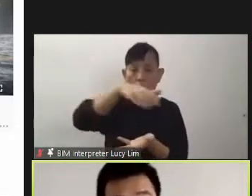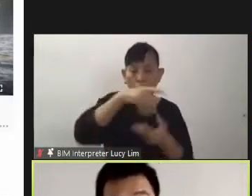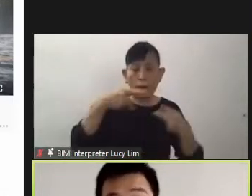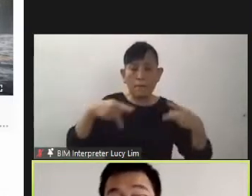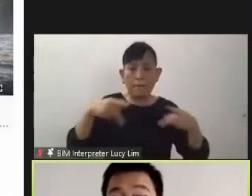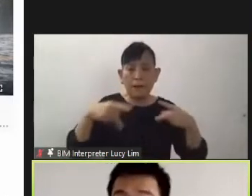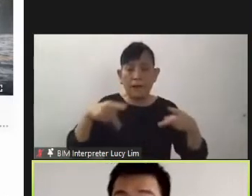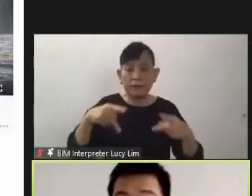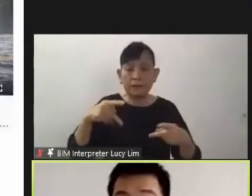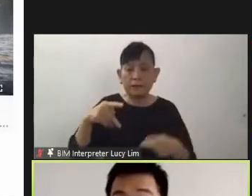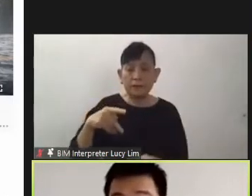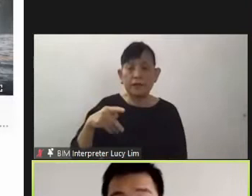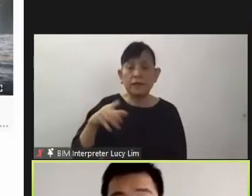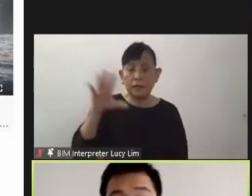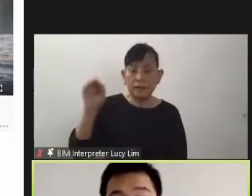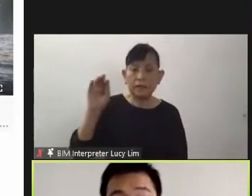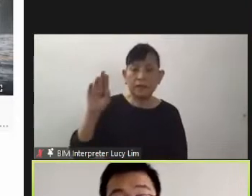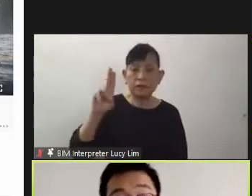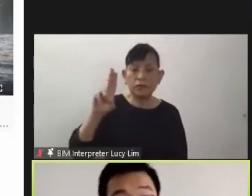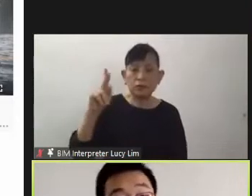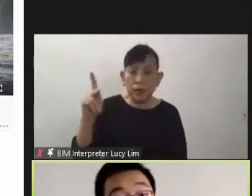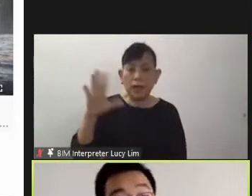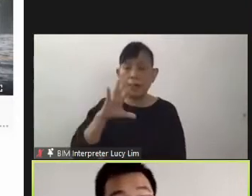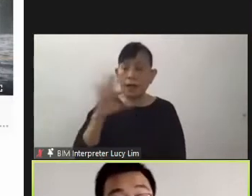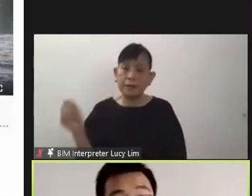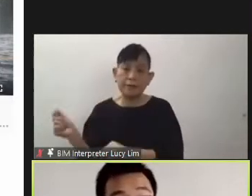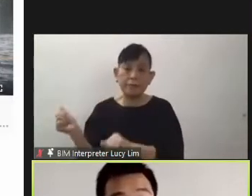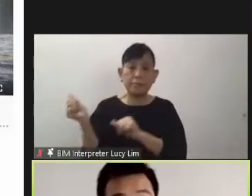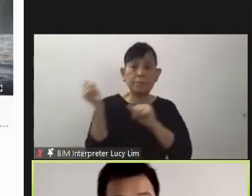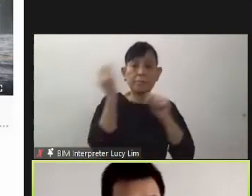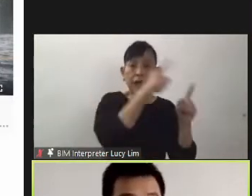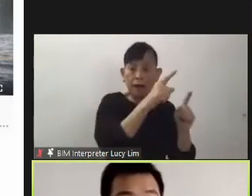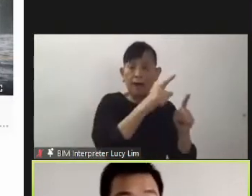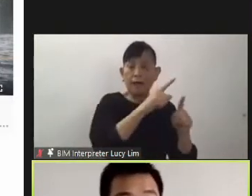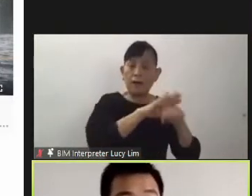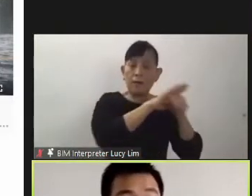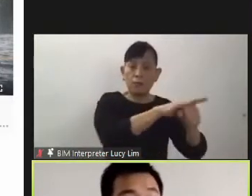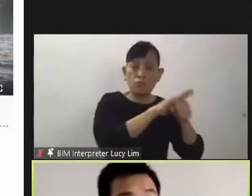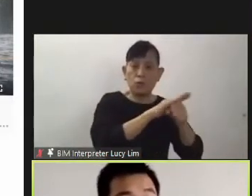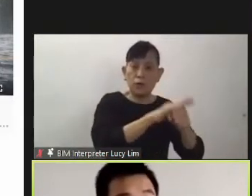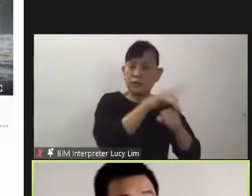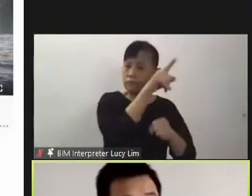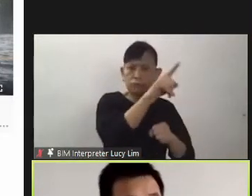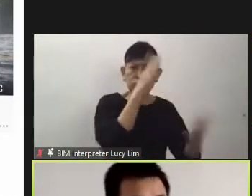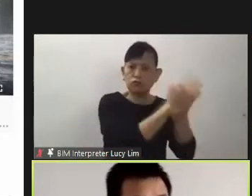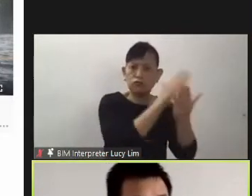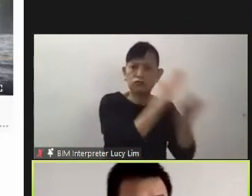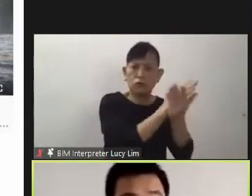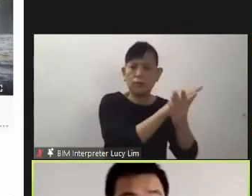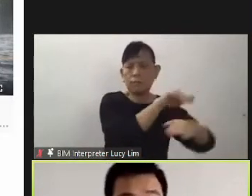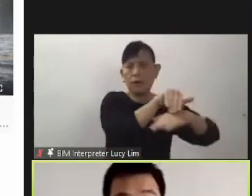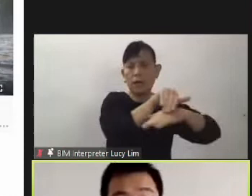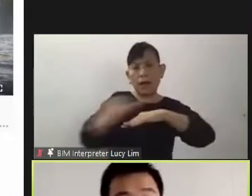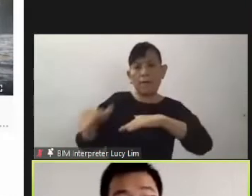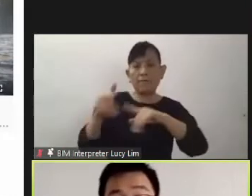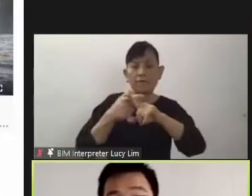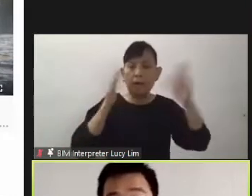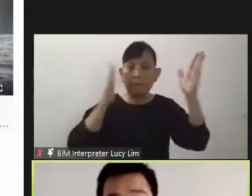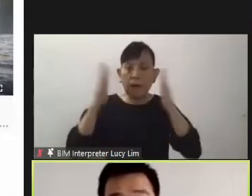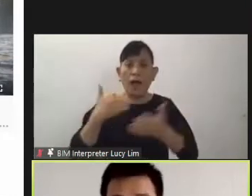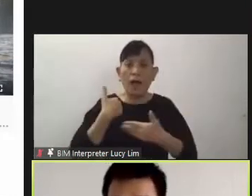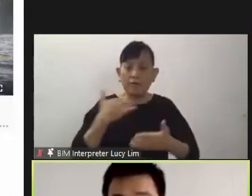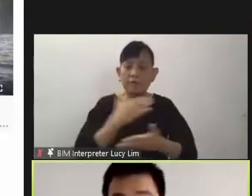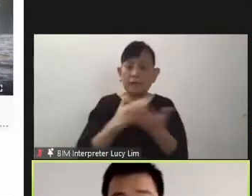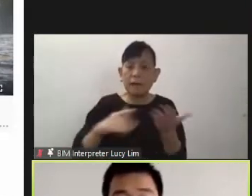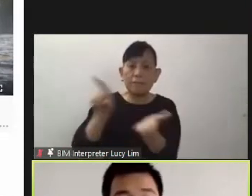UK, and then they went back to pressure their own government not to throw the plastic to Malaysia. There are also some media from Canada, there are